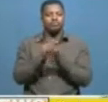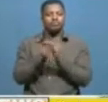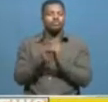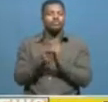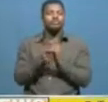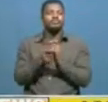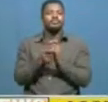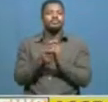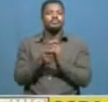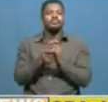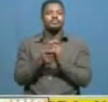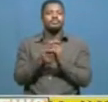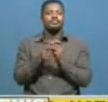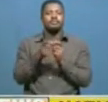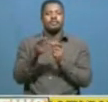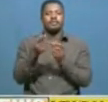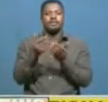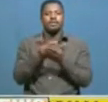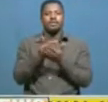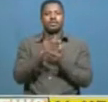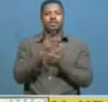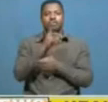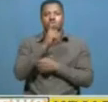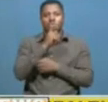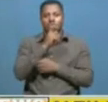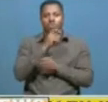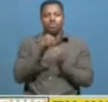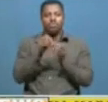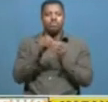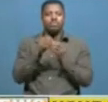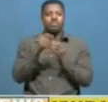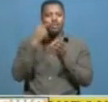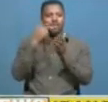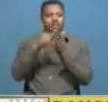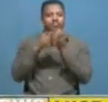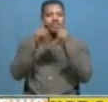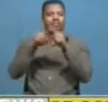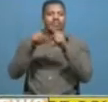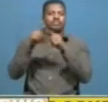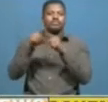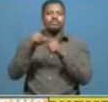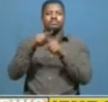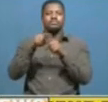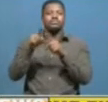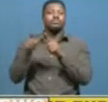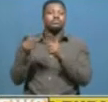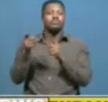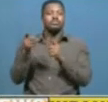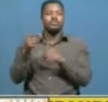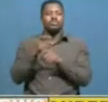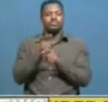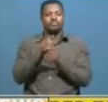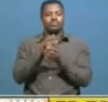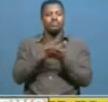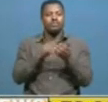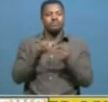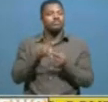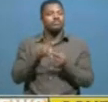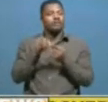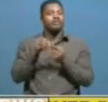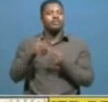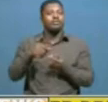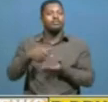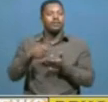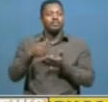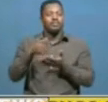transformed, making the Minata cocoa packaging more noticeable from other cocoa labels. She believes her unique packaging is